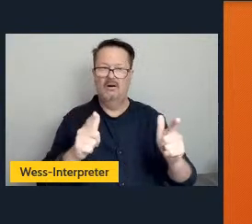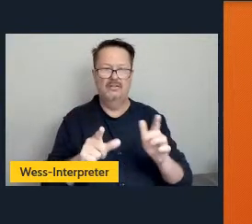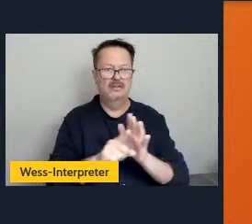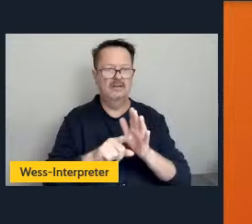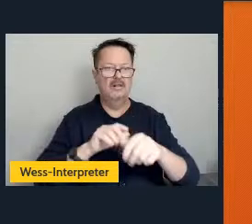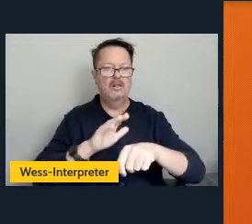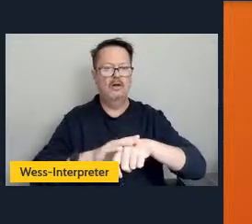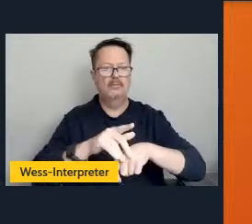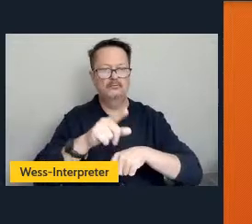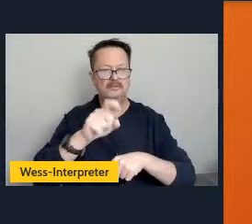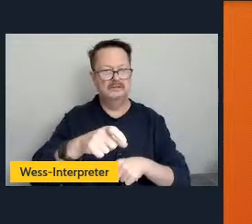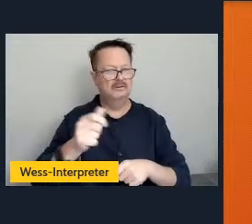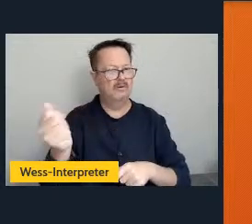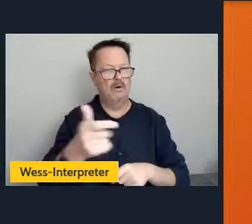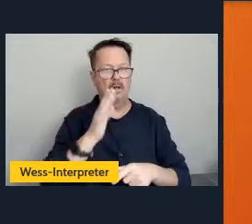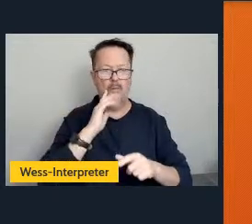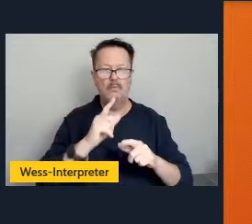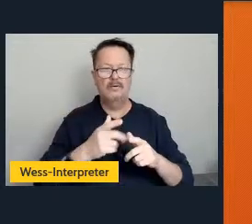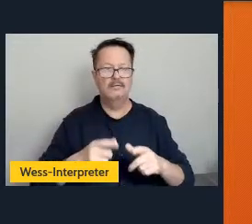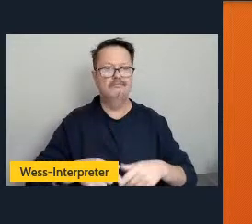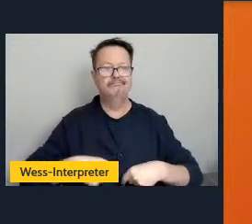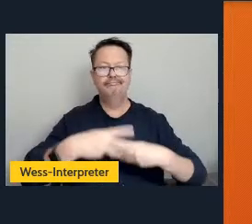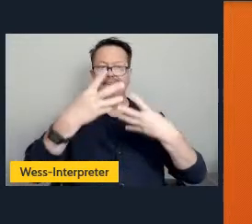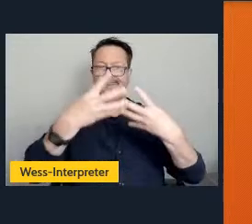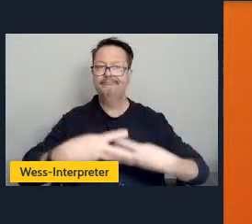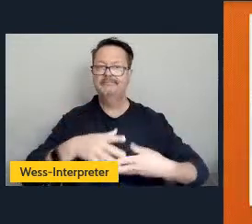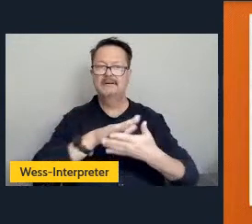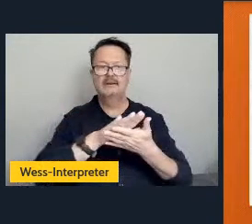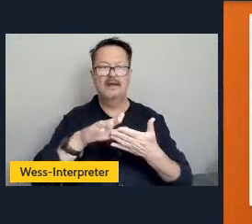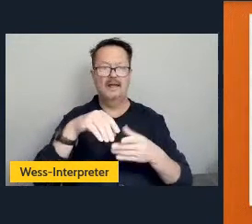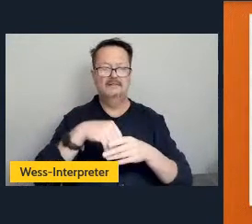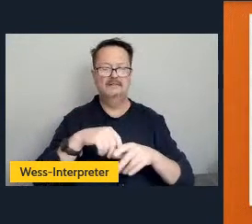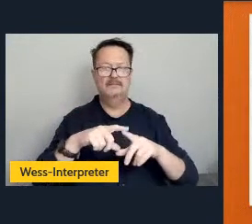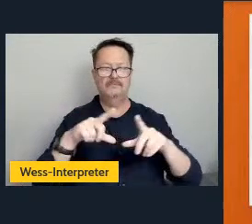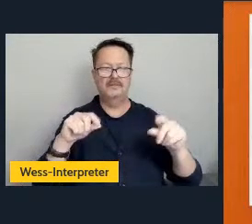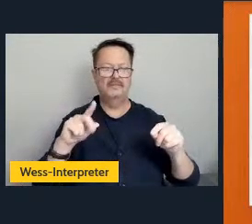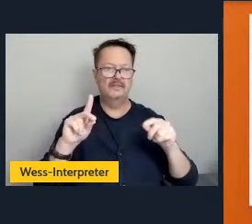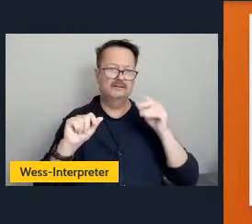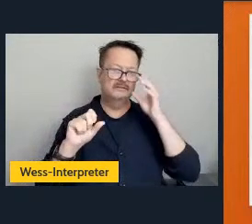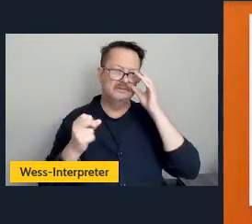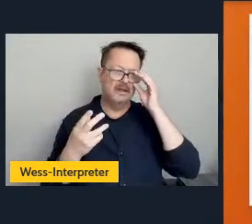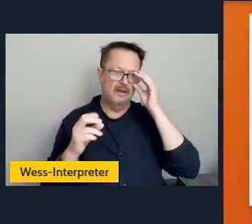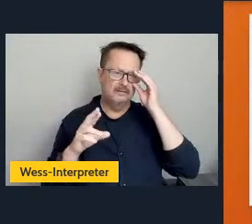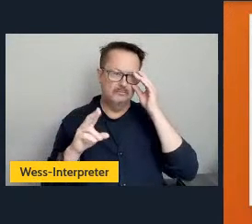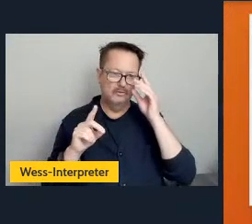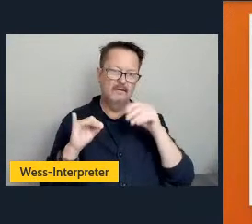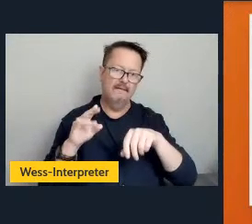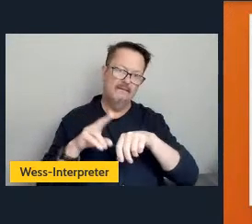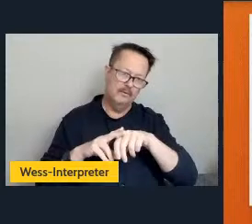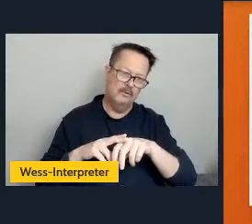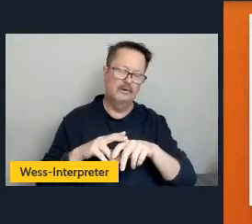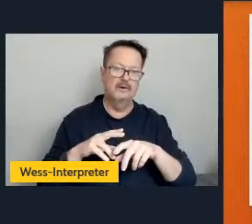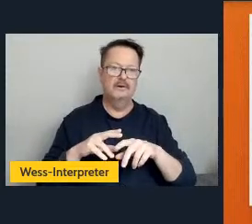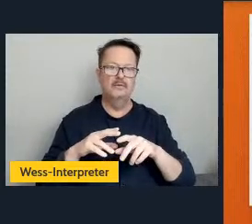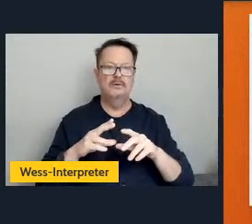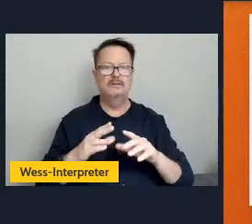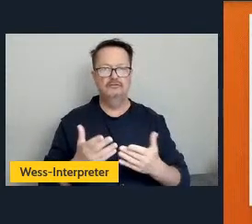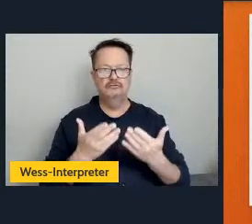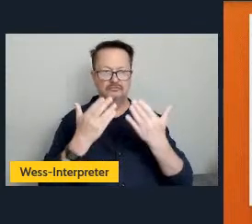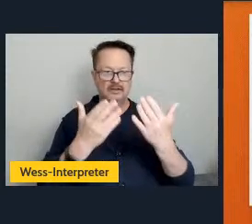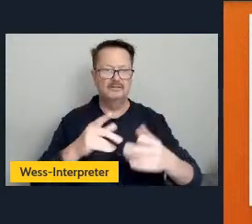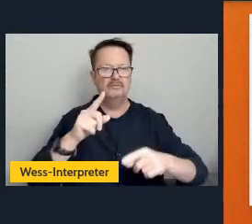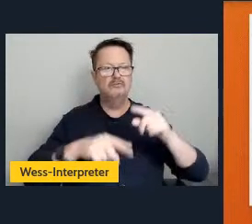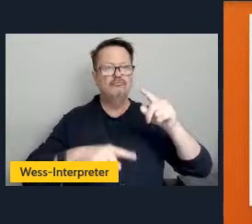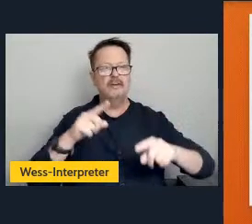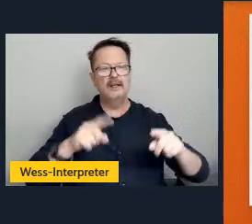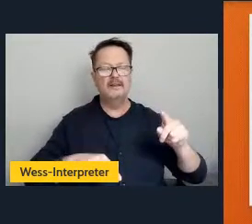of them will be rendered nicely in the dashboard. And of course, this is just a random collection of screenshots of